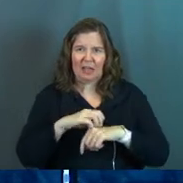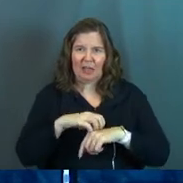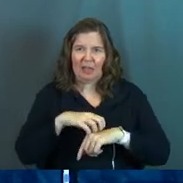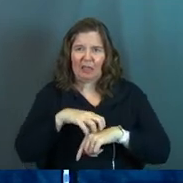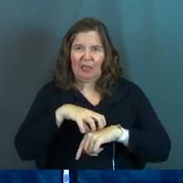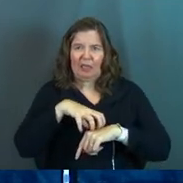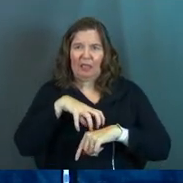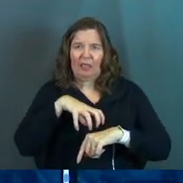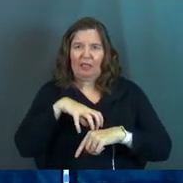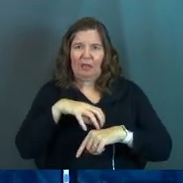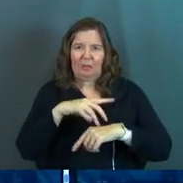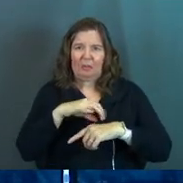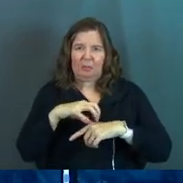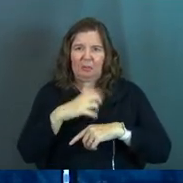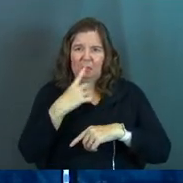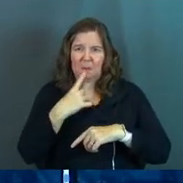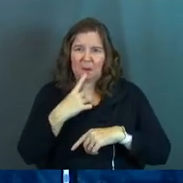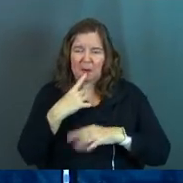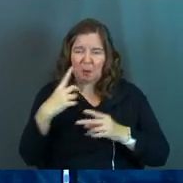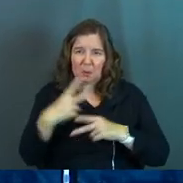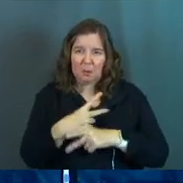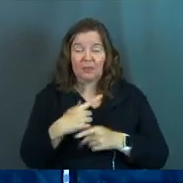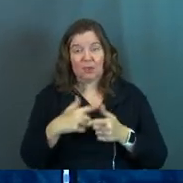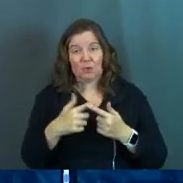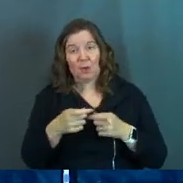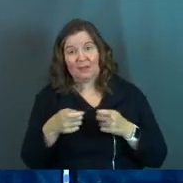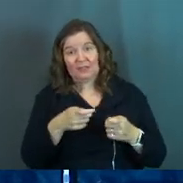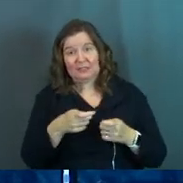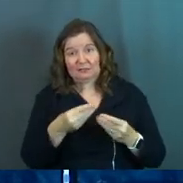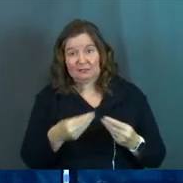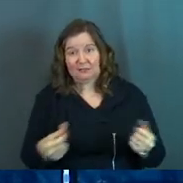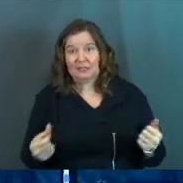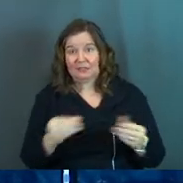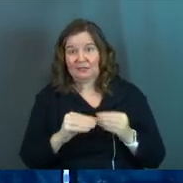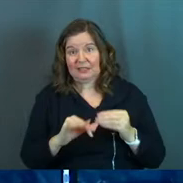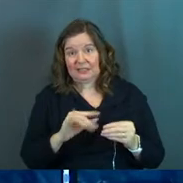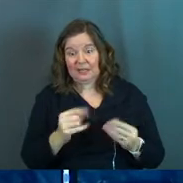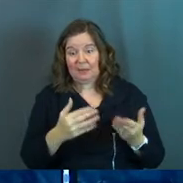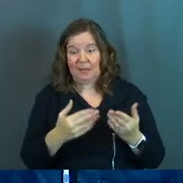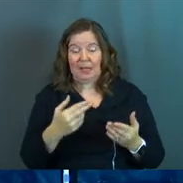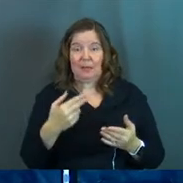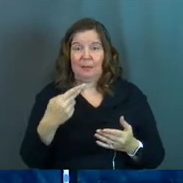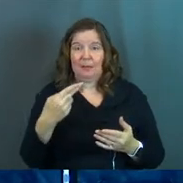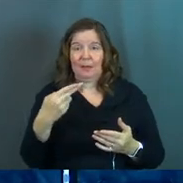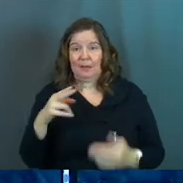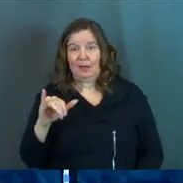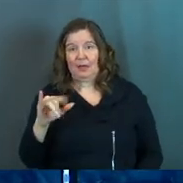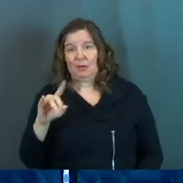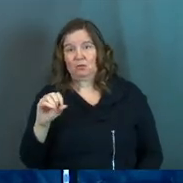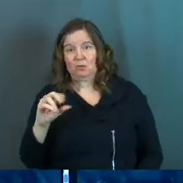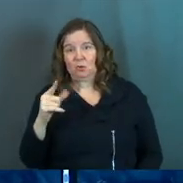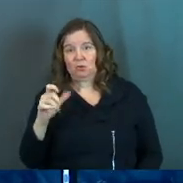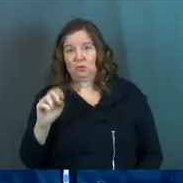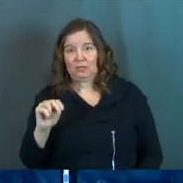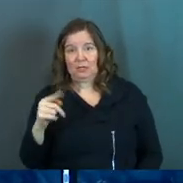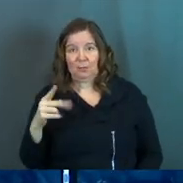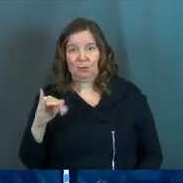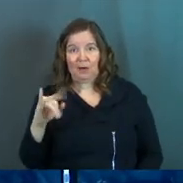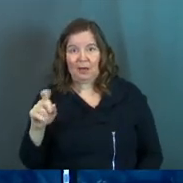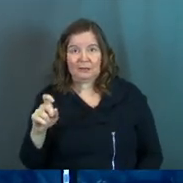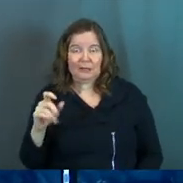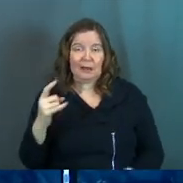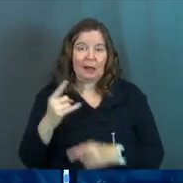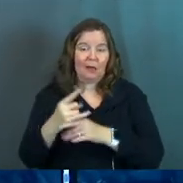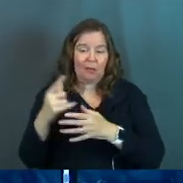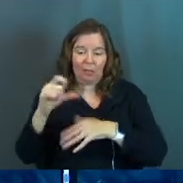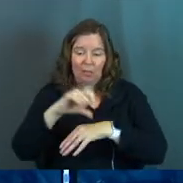to swell, and starting to get more and more red, then you got to deal with it. Maybe it's hydrogen peroxide, right? Maybe it's alcohol. Maybe it's